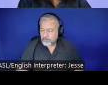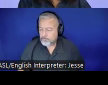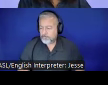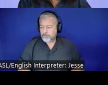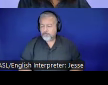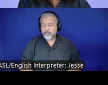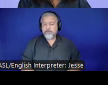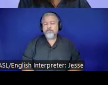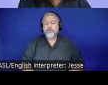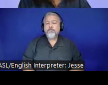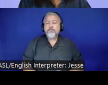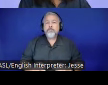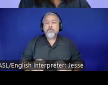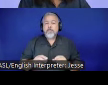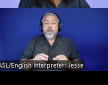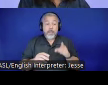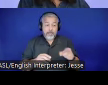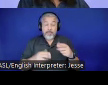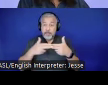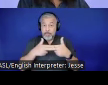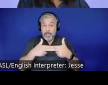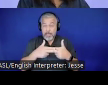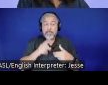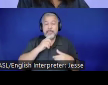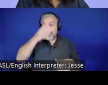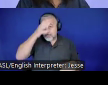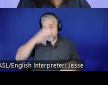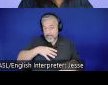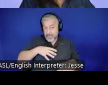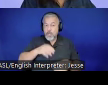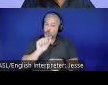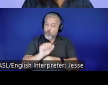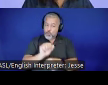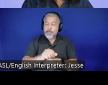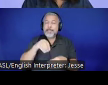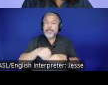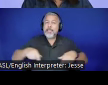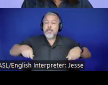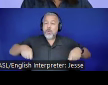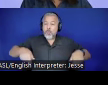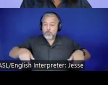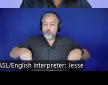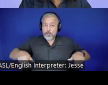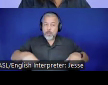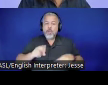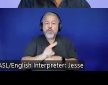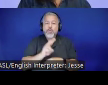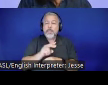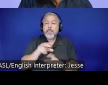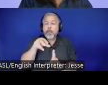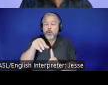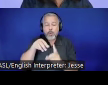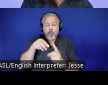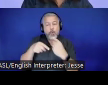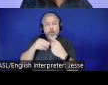Visually, this slide includes an image of a man at work in a wheelchair utilizing a sip and puff device for completing